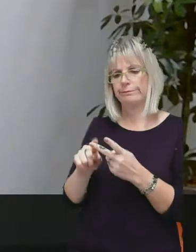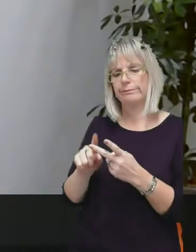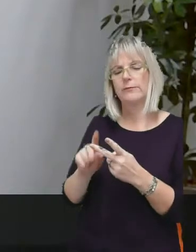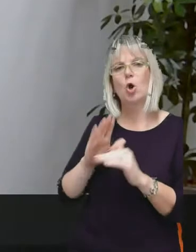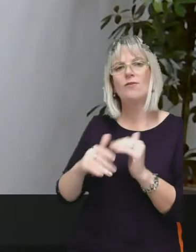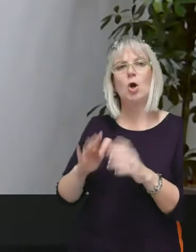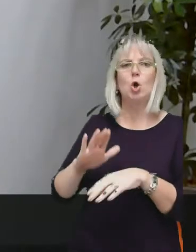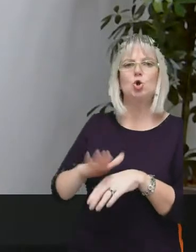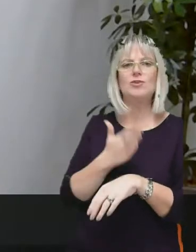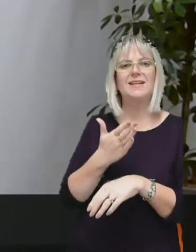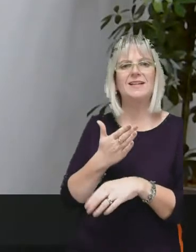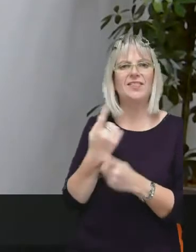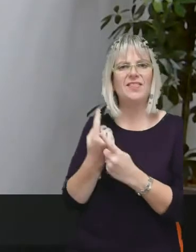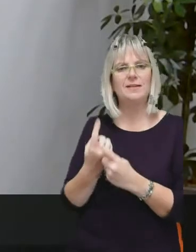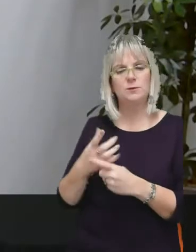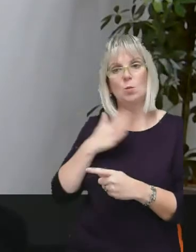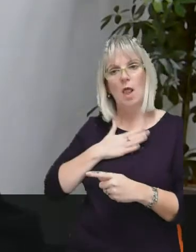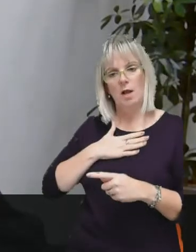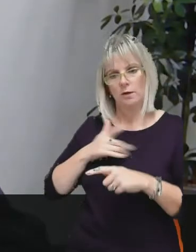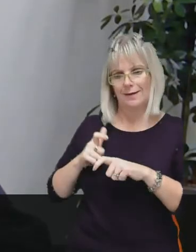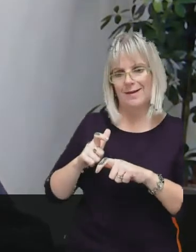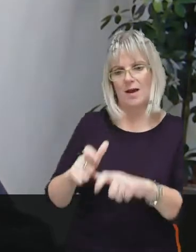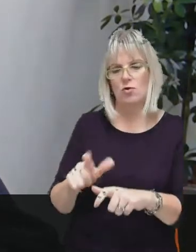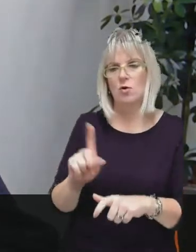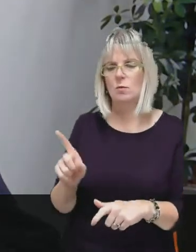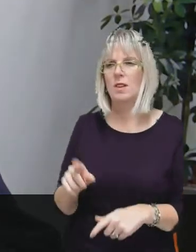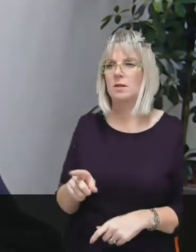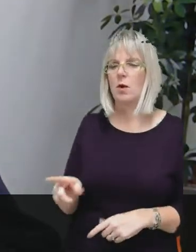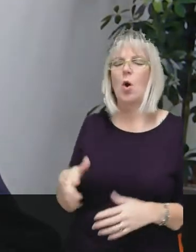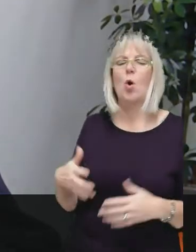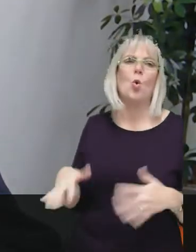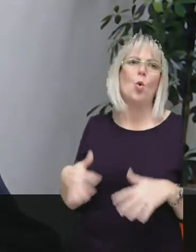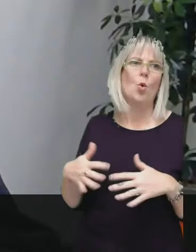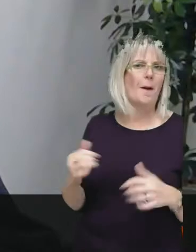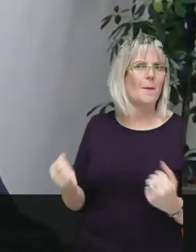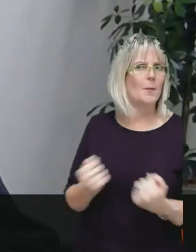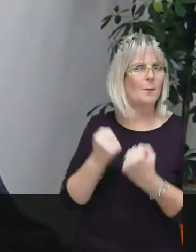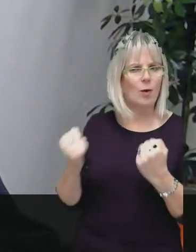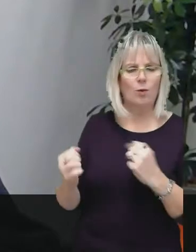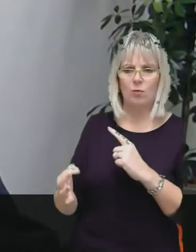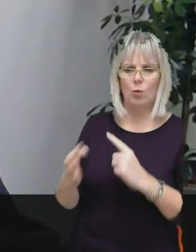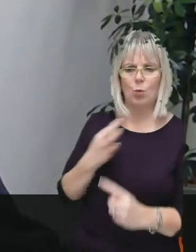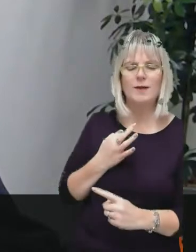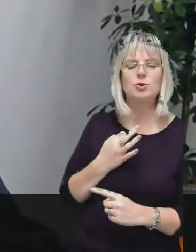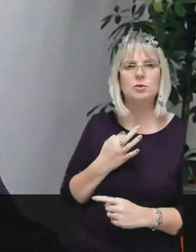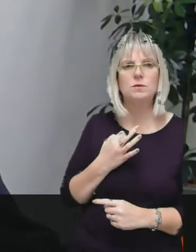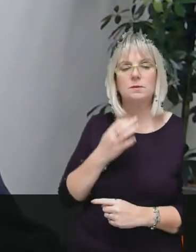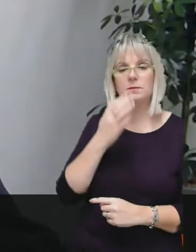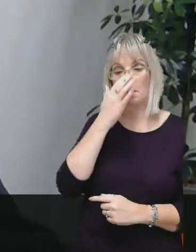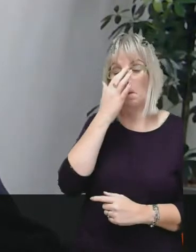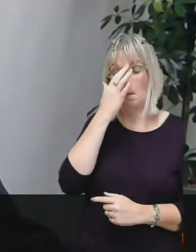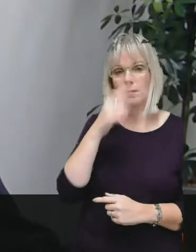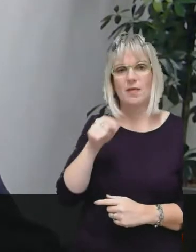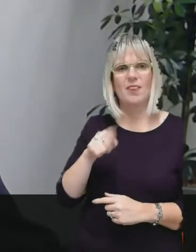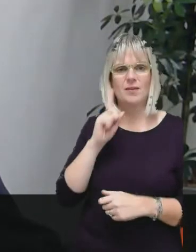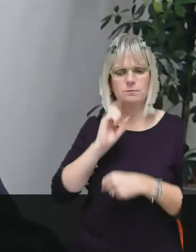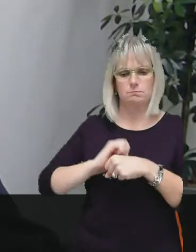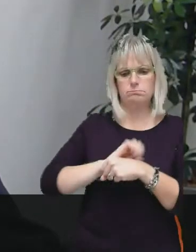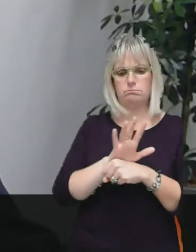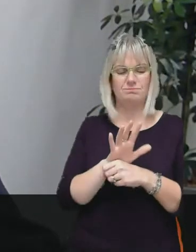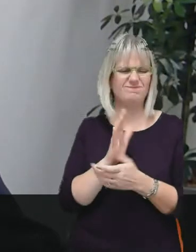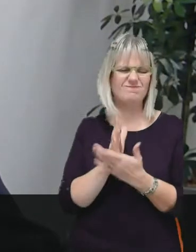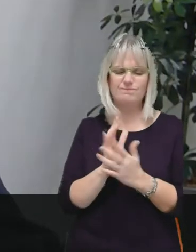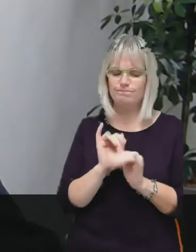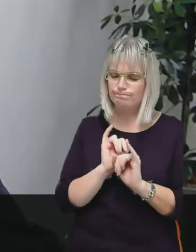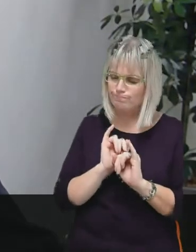think this is a quite profound question, because I think although this pandemic has been absolutely awful, the worst health, economic,